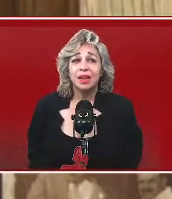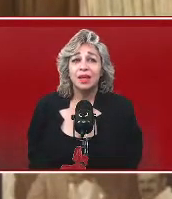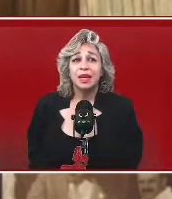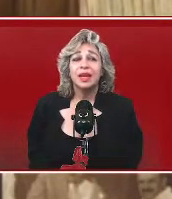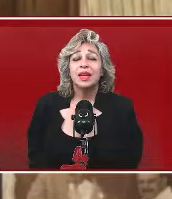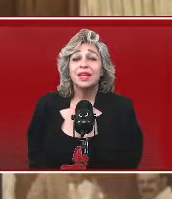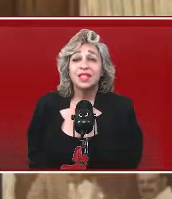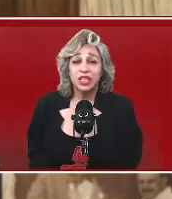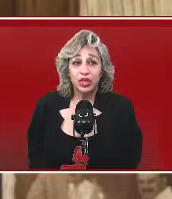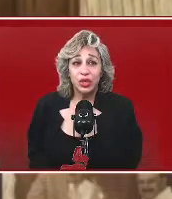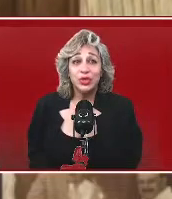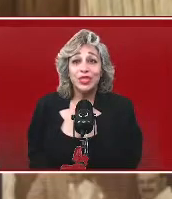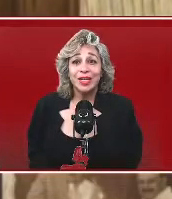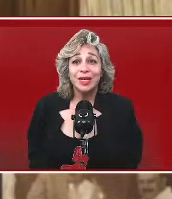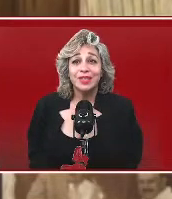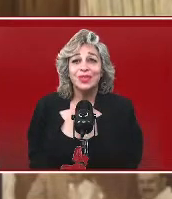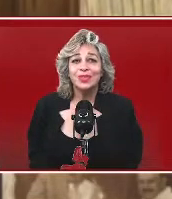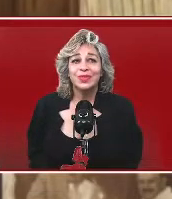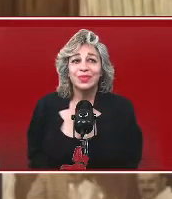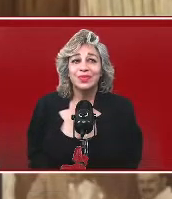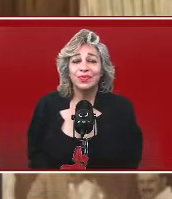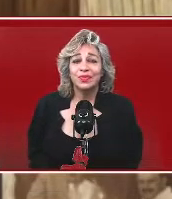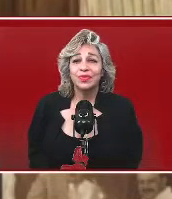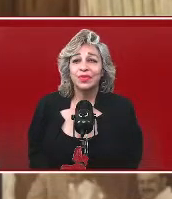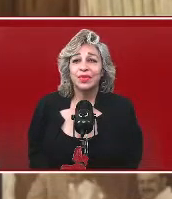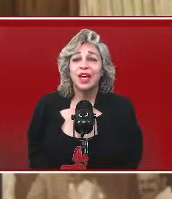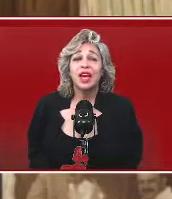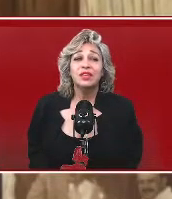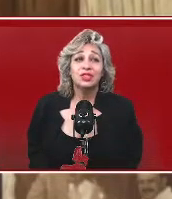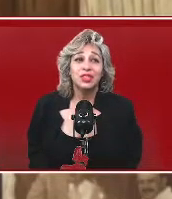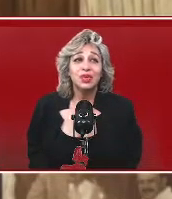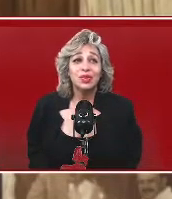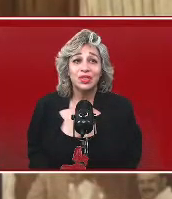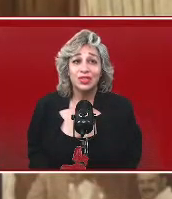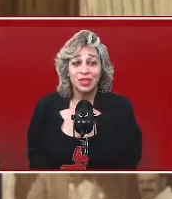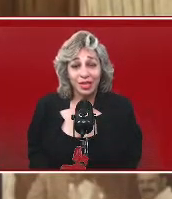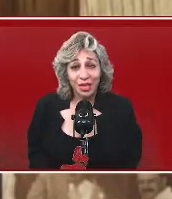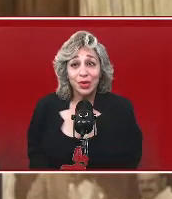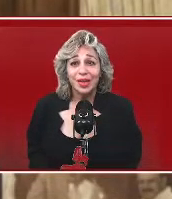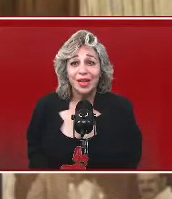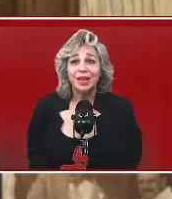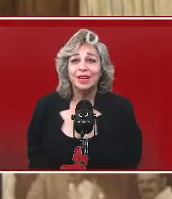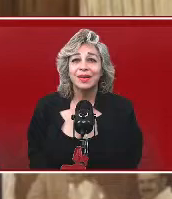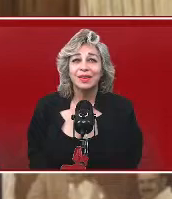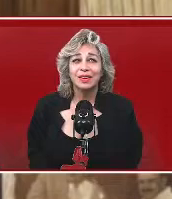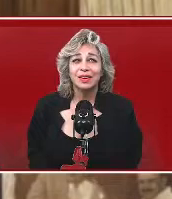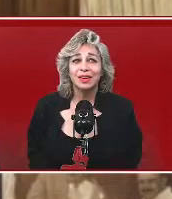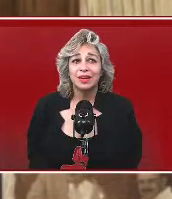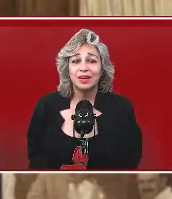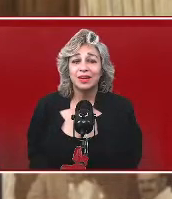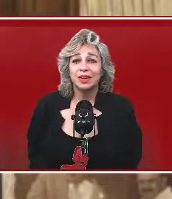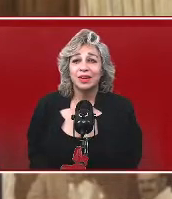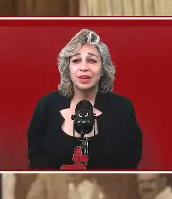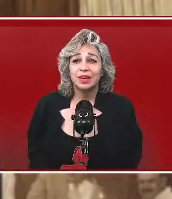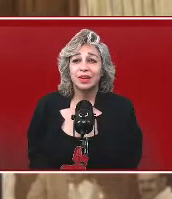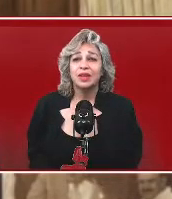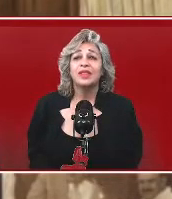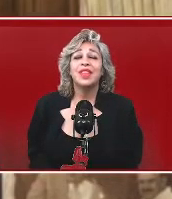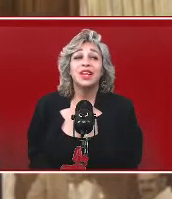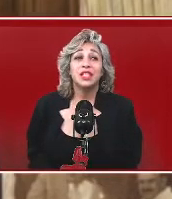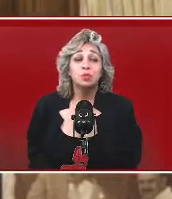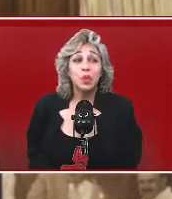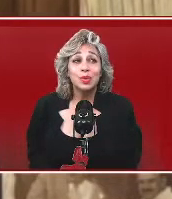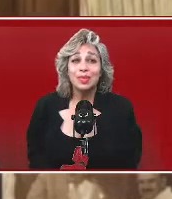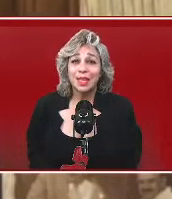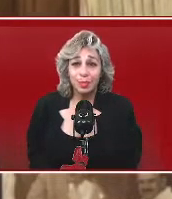institución institution de seguridad social of social security más importante